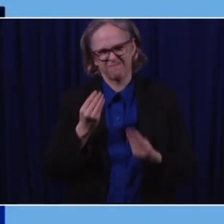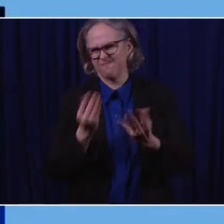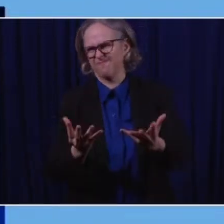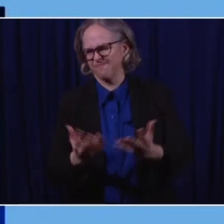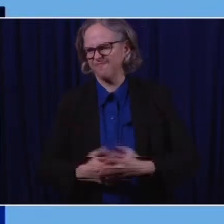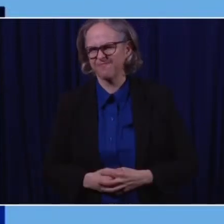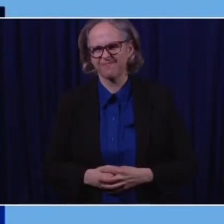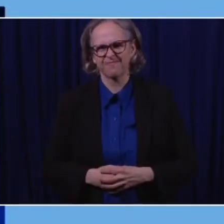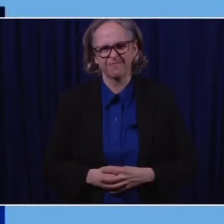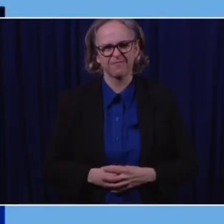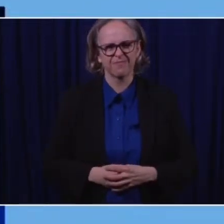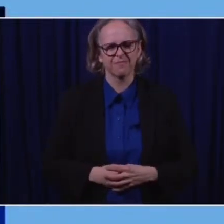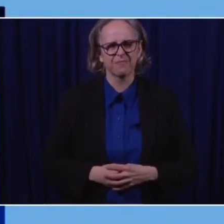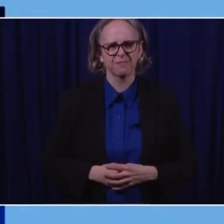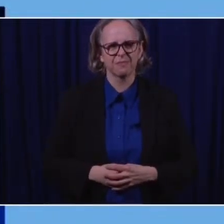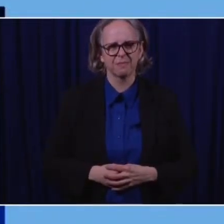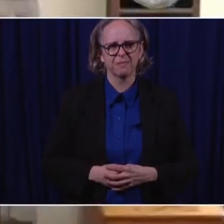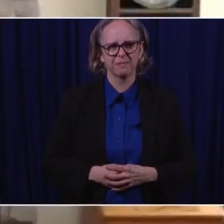week.